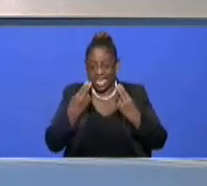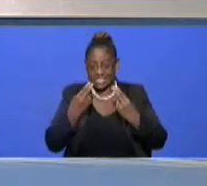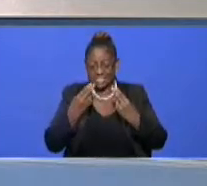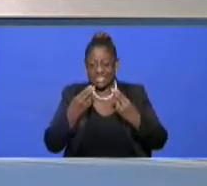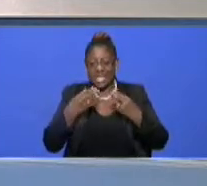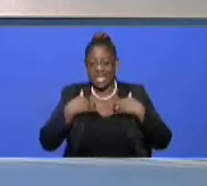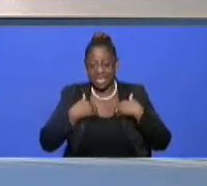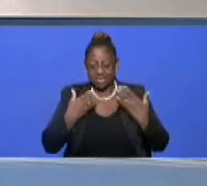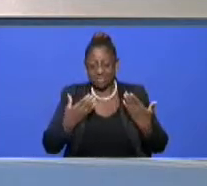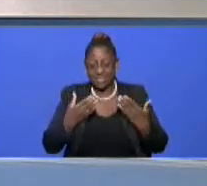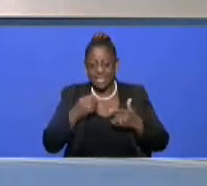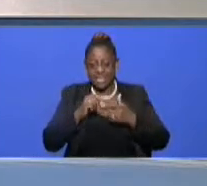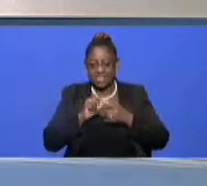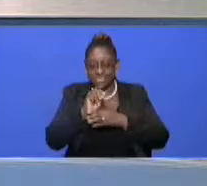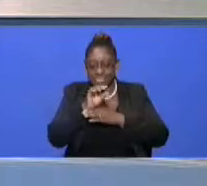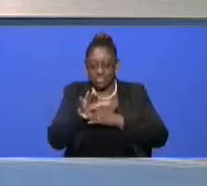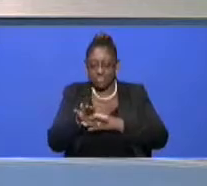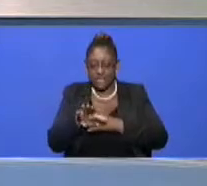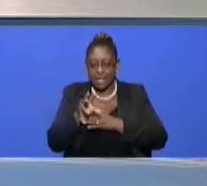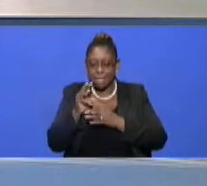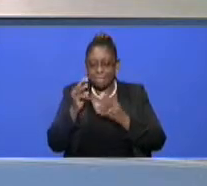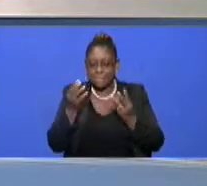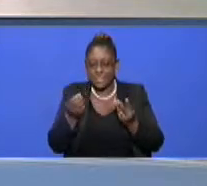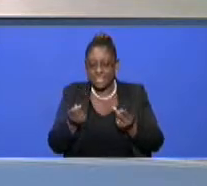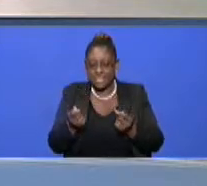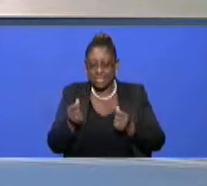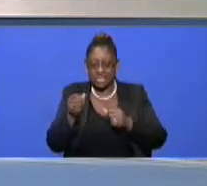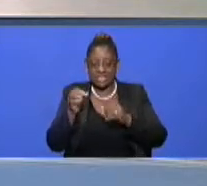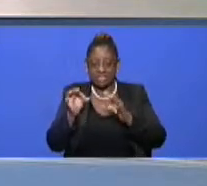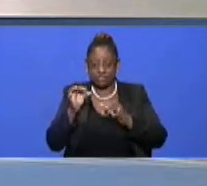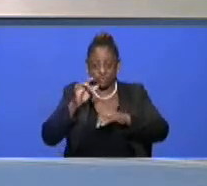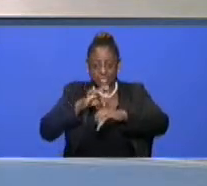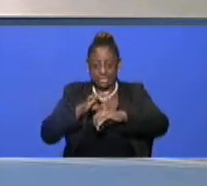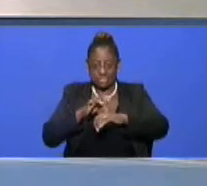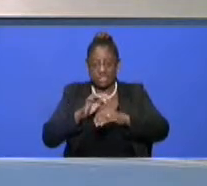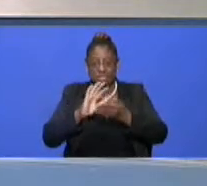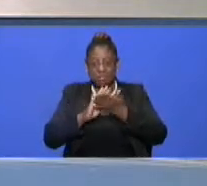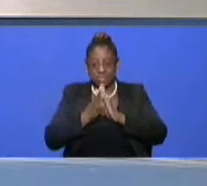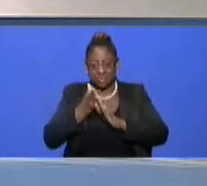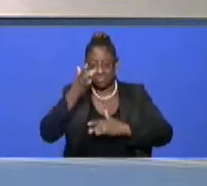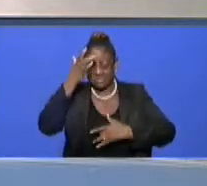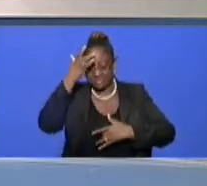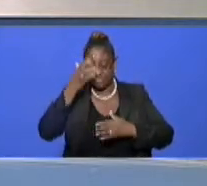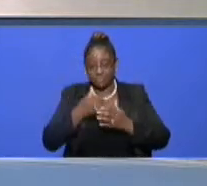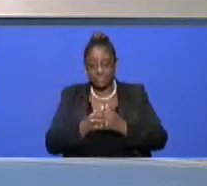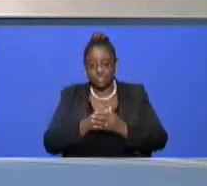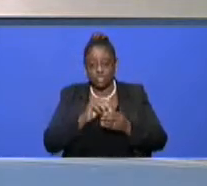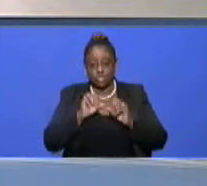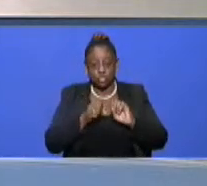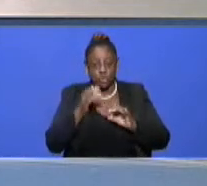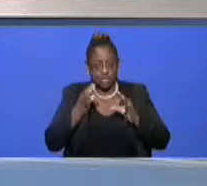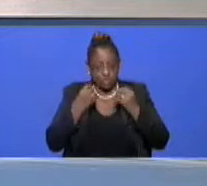shed a milk-like venom toxic to touch. It's the cane toad's officials want you to give